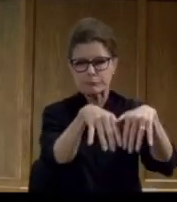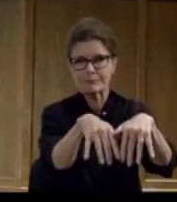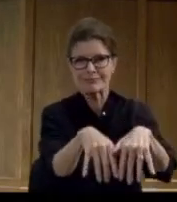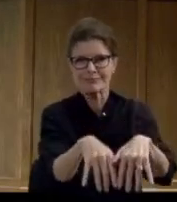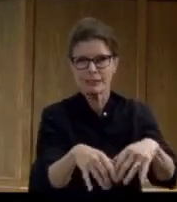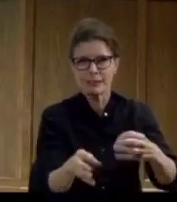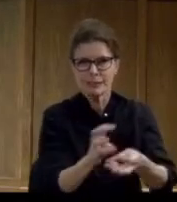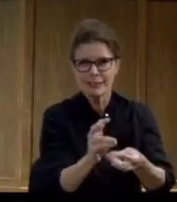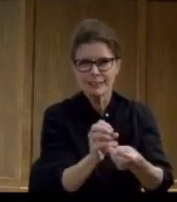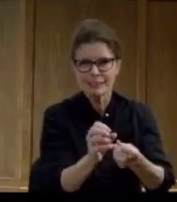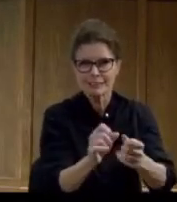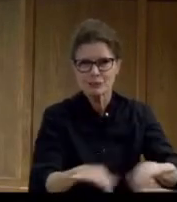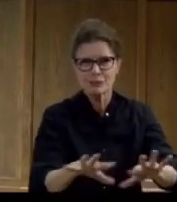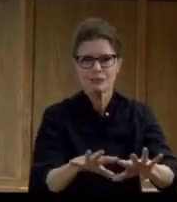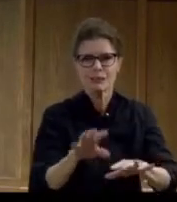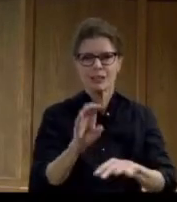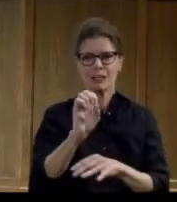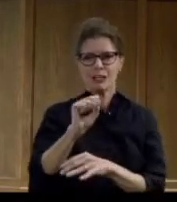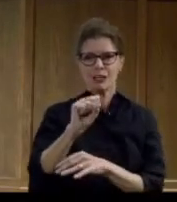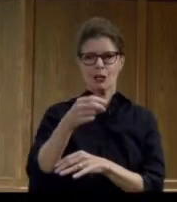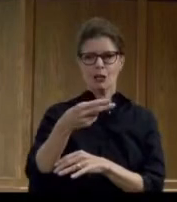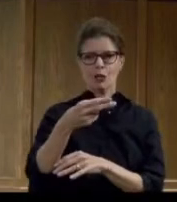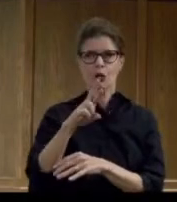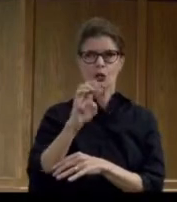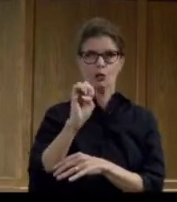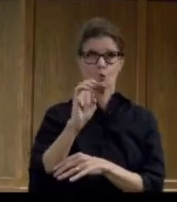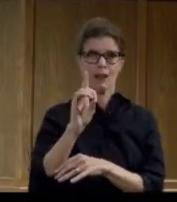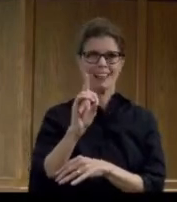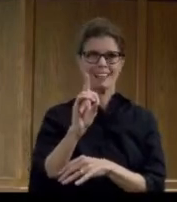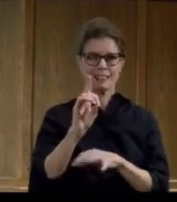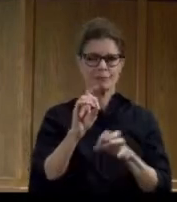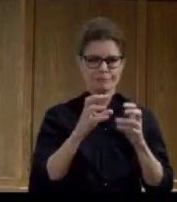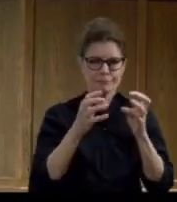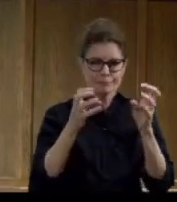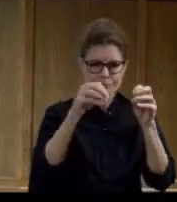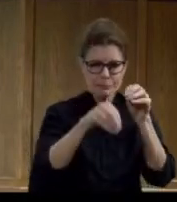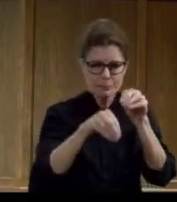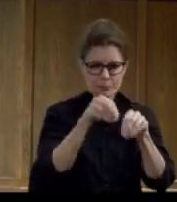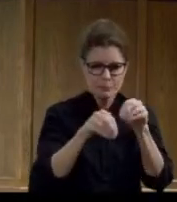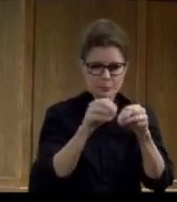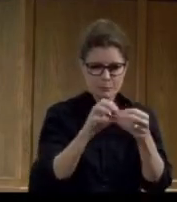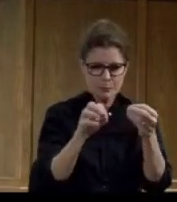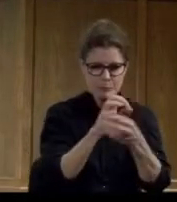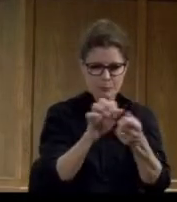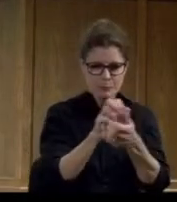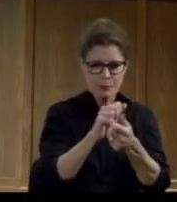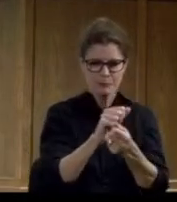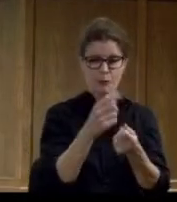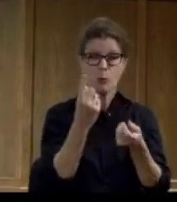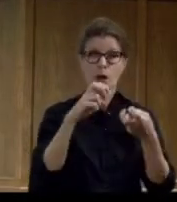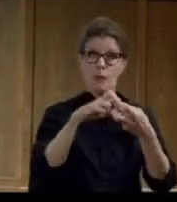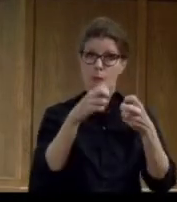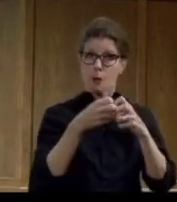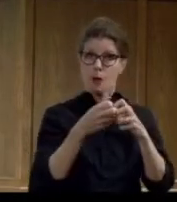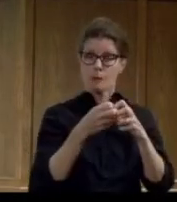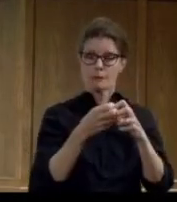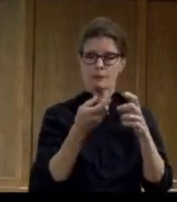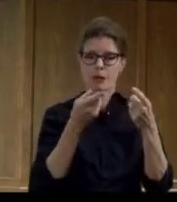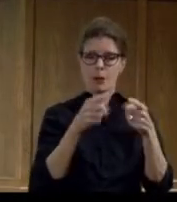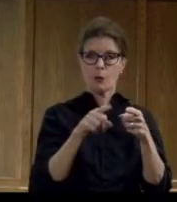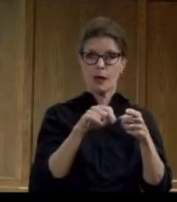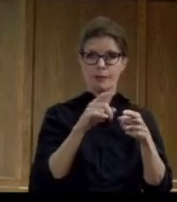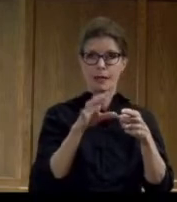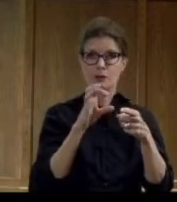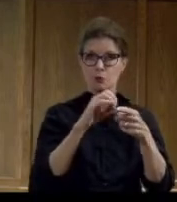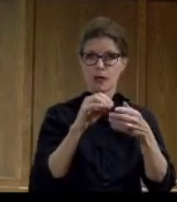started meeting, and they just started shredding all this paper. Well, one of the big problems was when they shredded most of these documents, instead